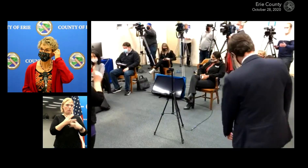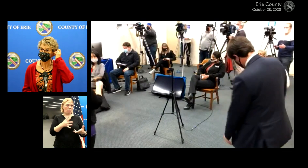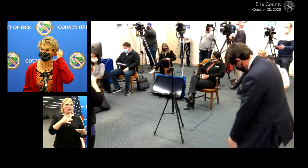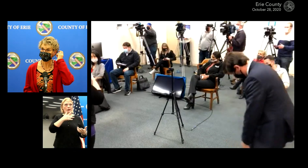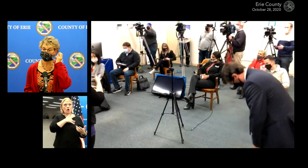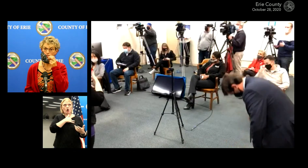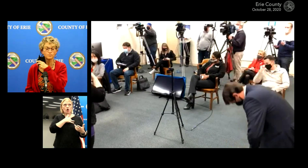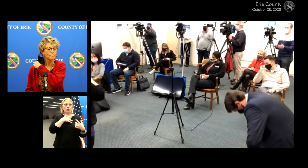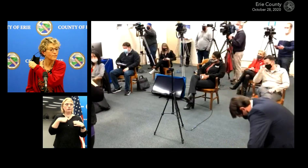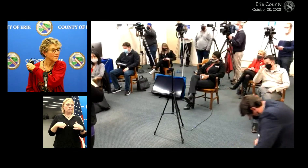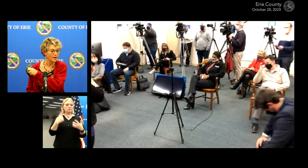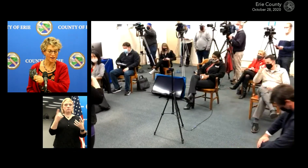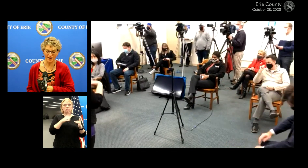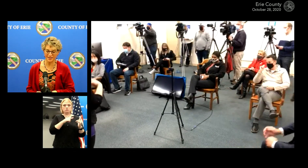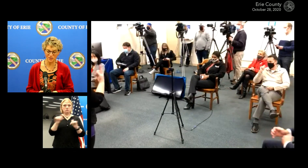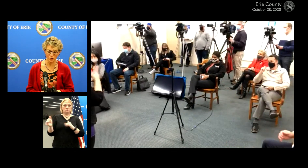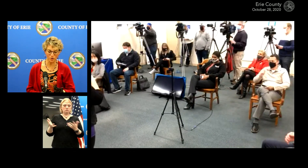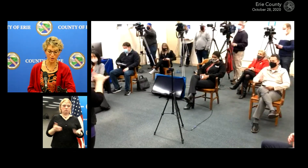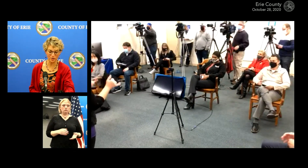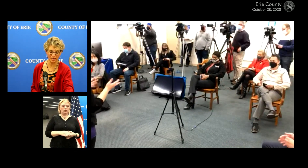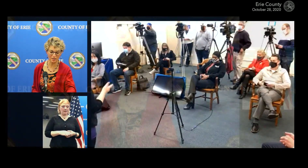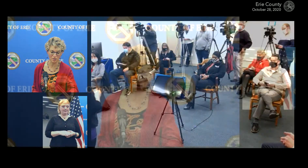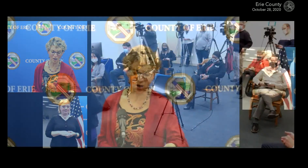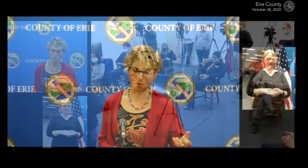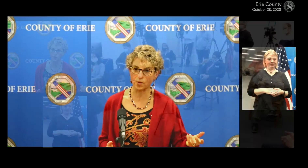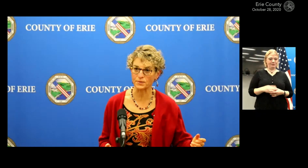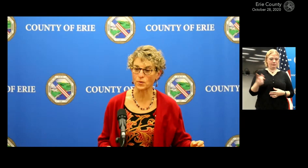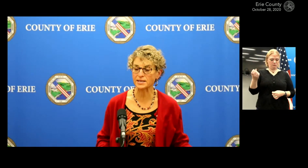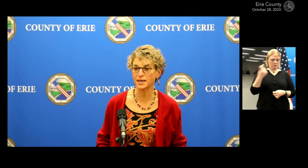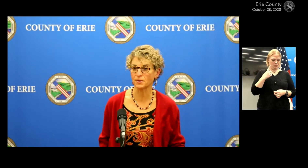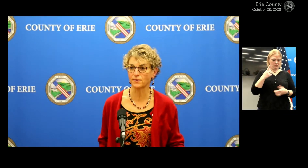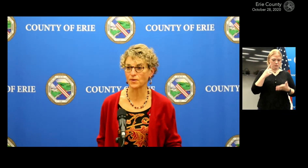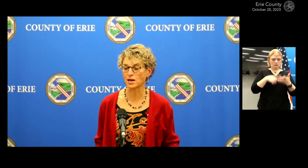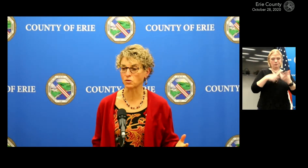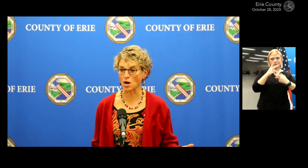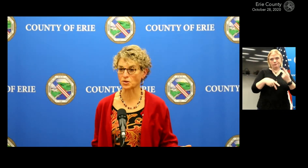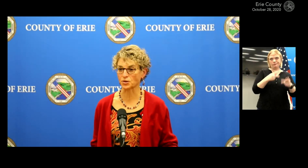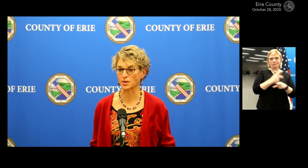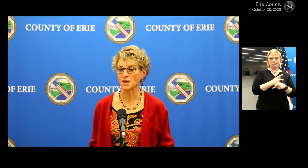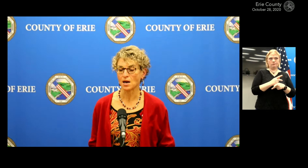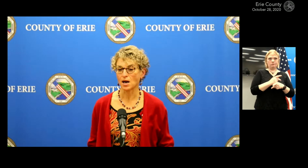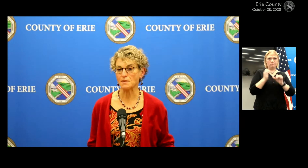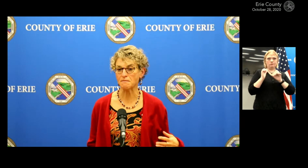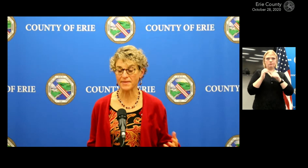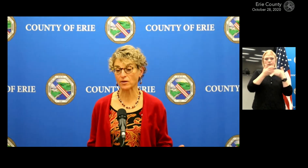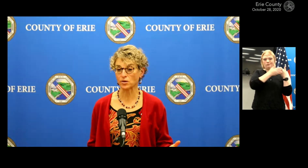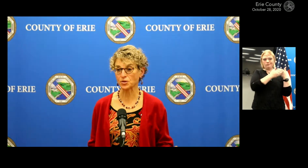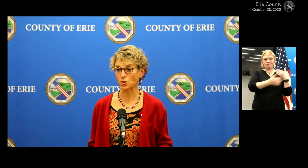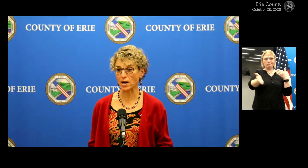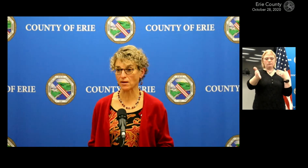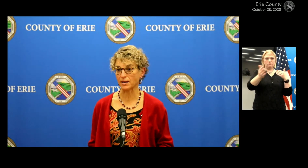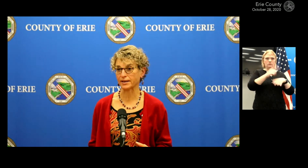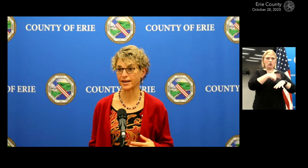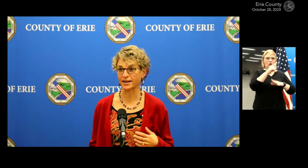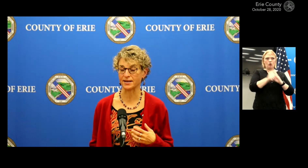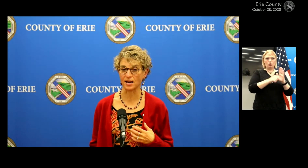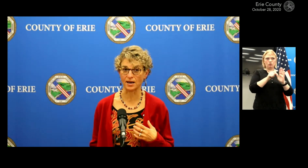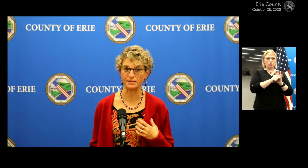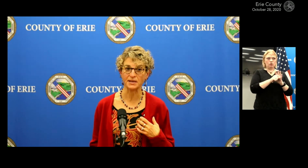damage along those lines? So the question is, what type of long-term medical